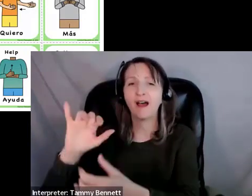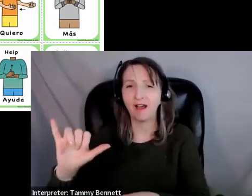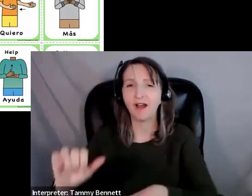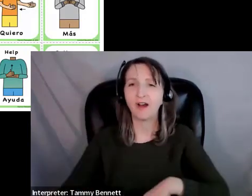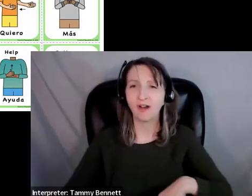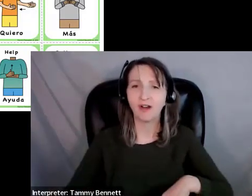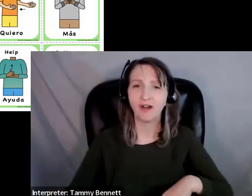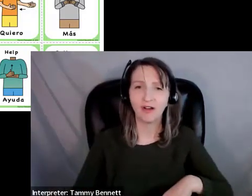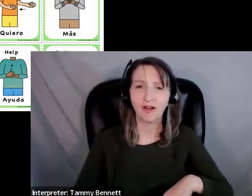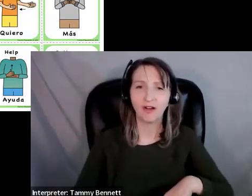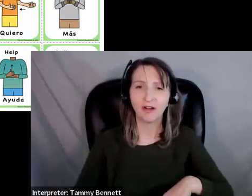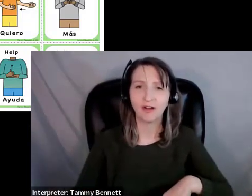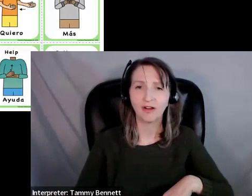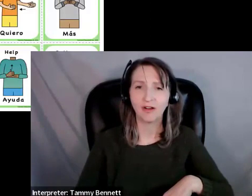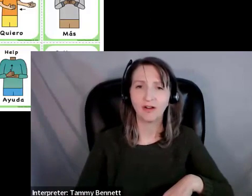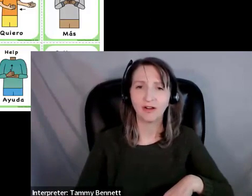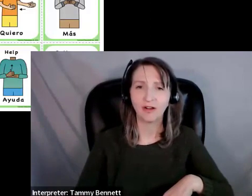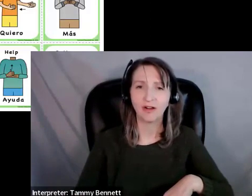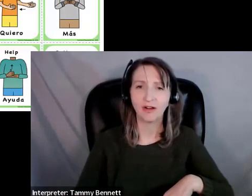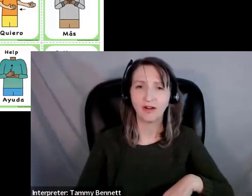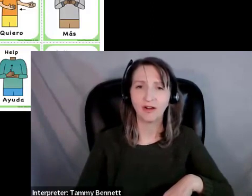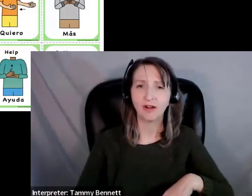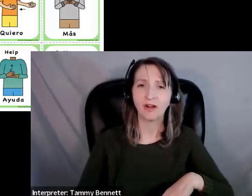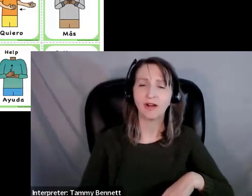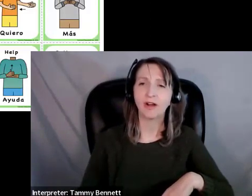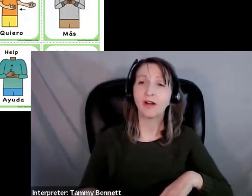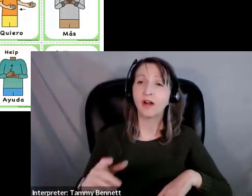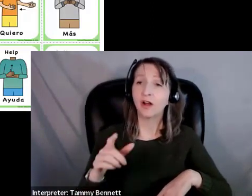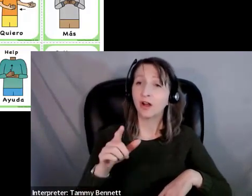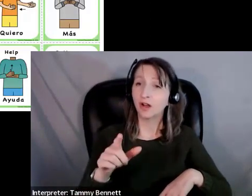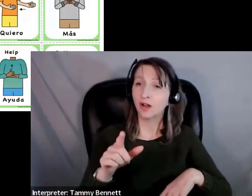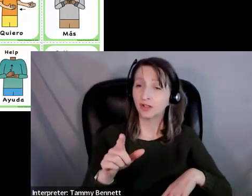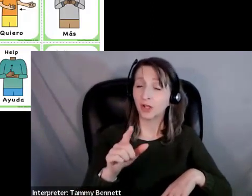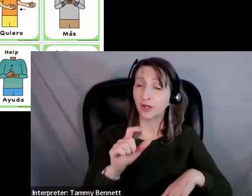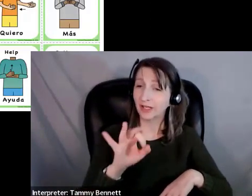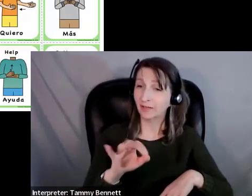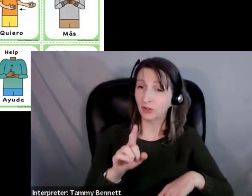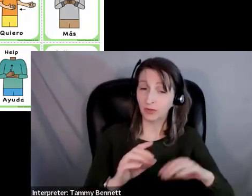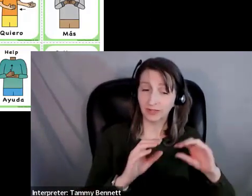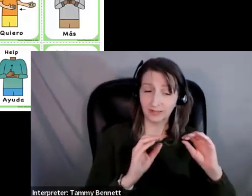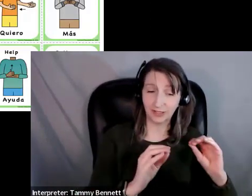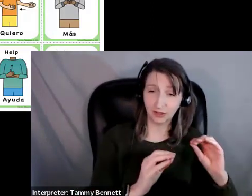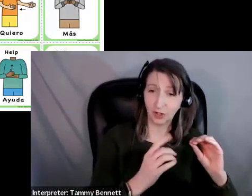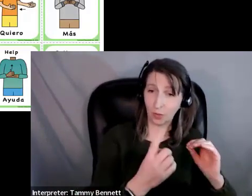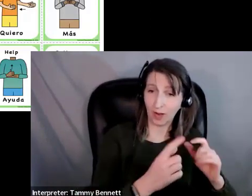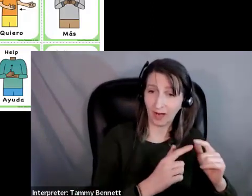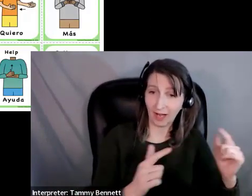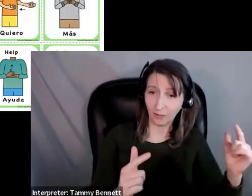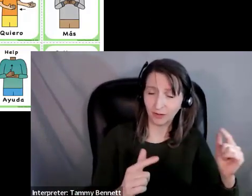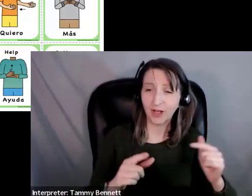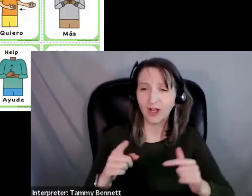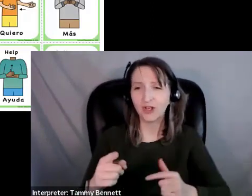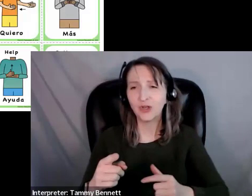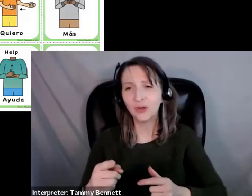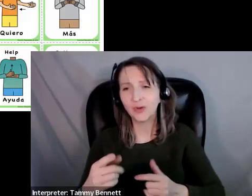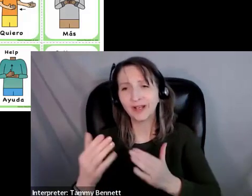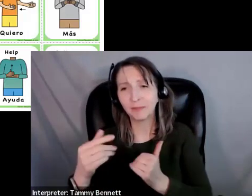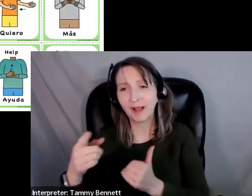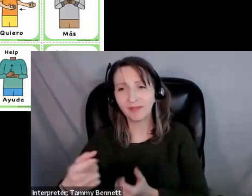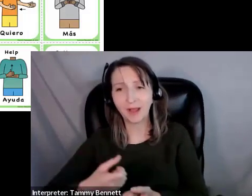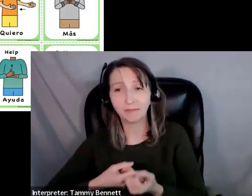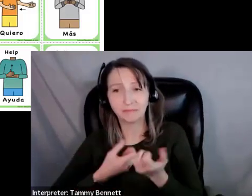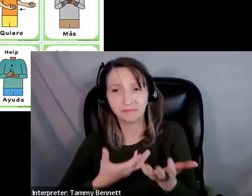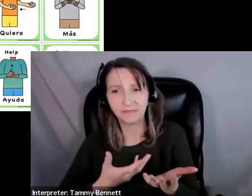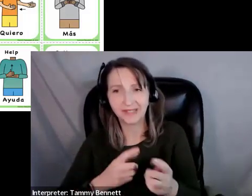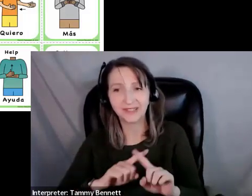content in one language and expecting the production in another where input and output are different. This is kind of going back to the slide I said before. So maybe I'm going to sign